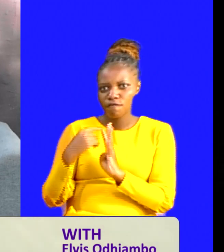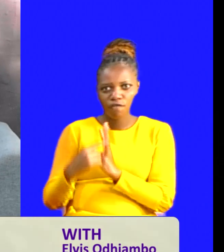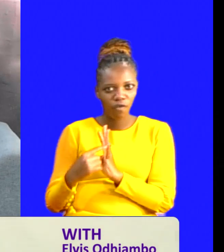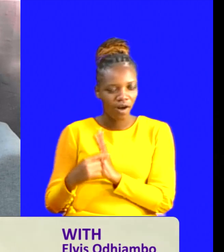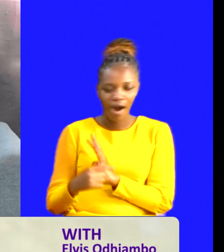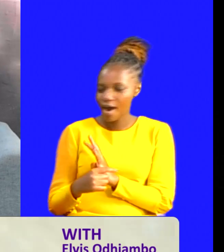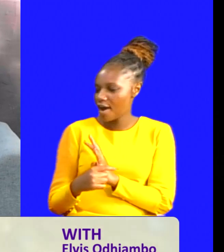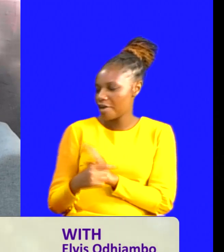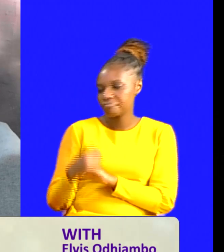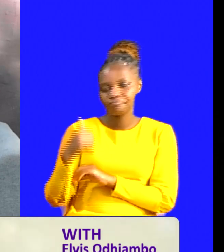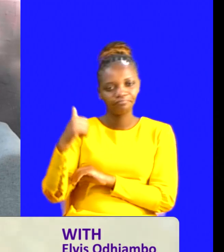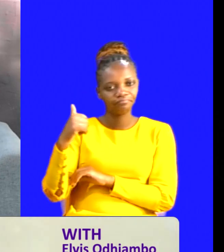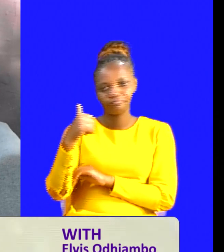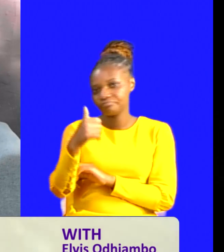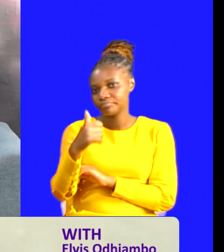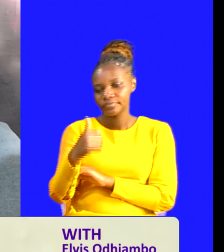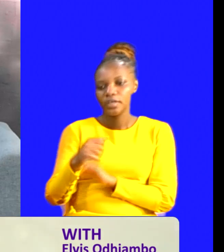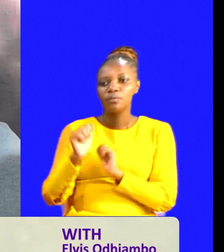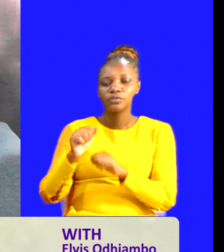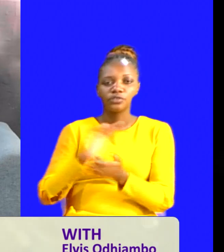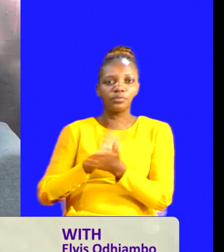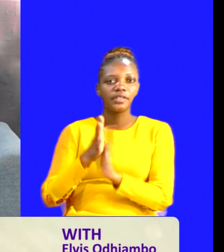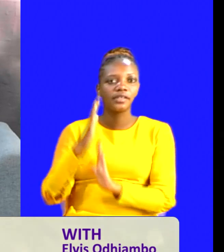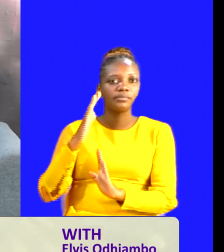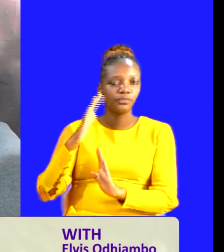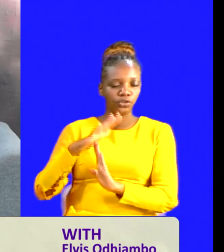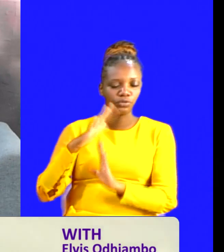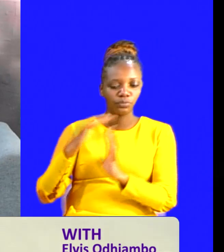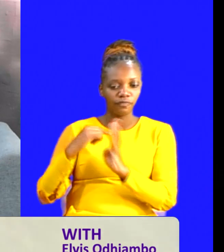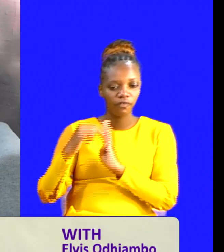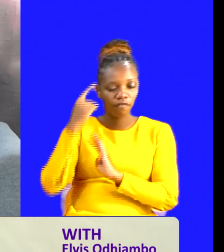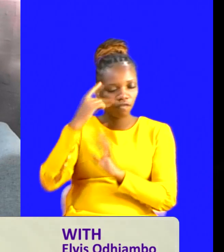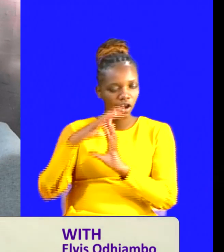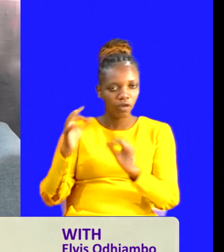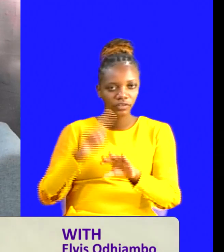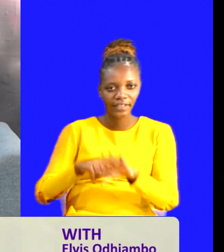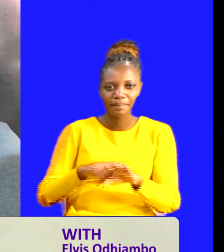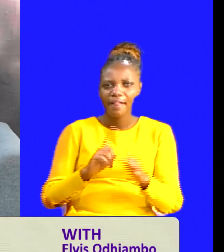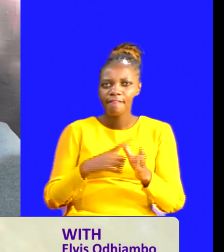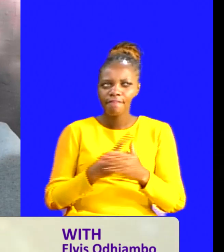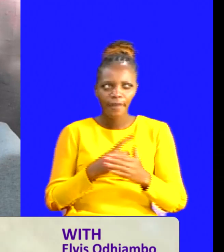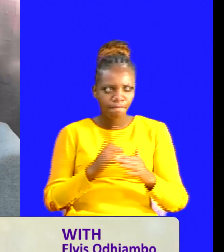They'll frustrate, and they'll be at the top 4 for quite some time. And for